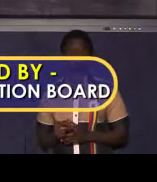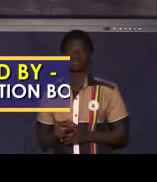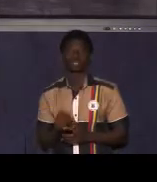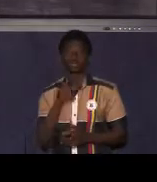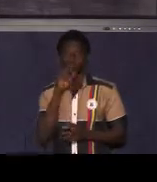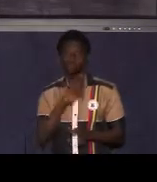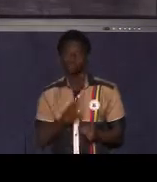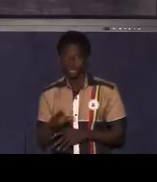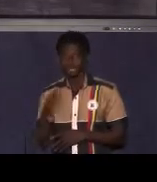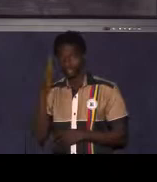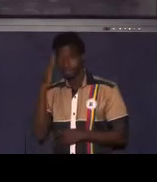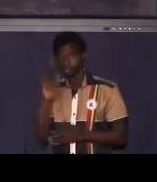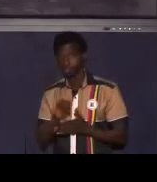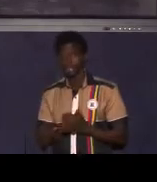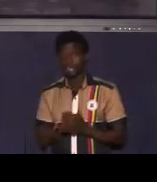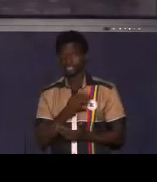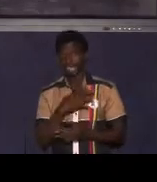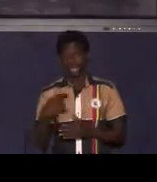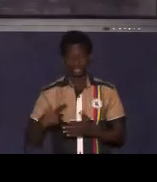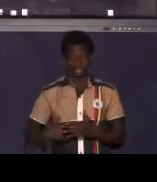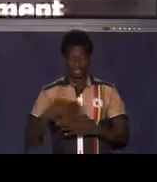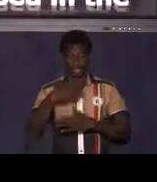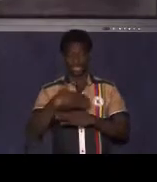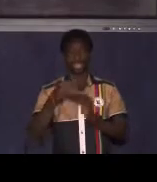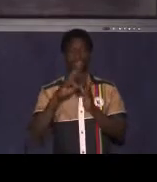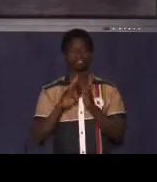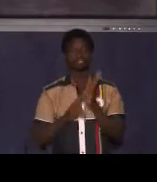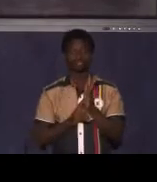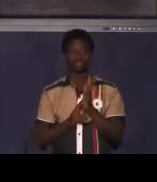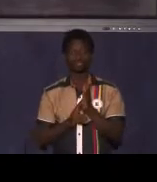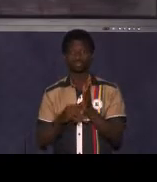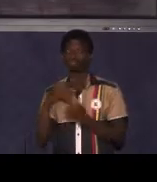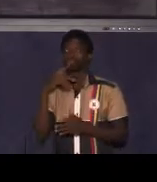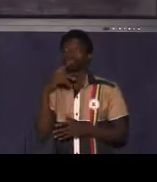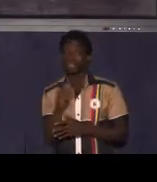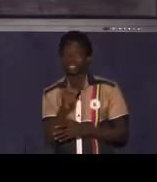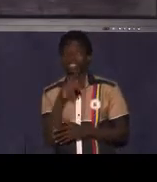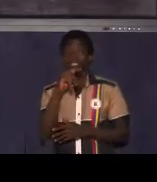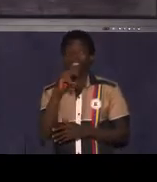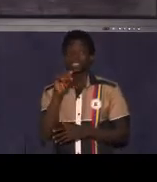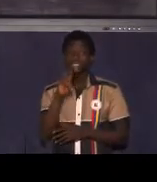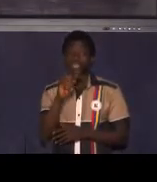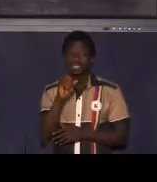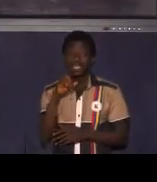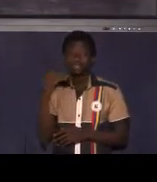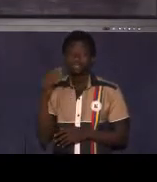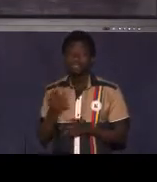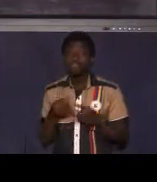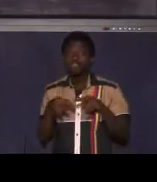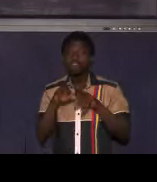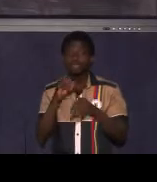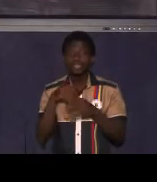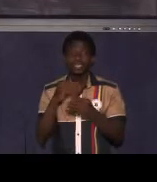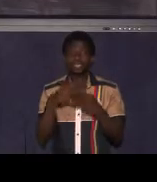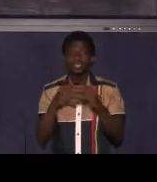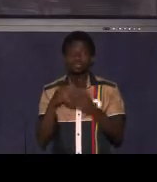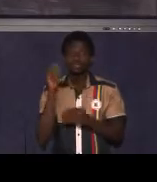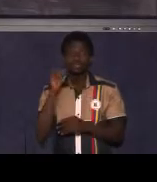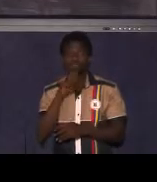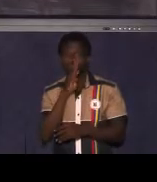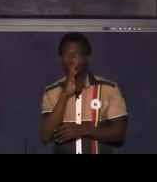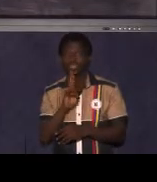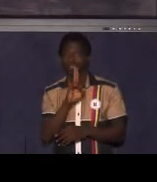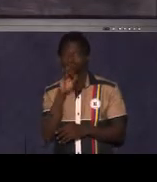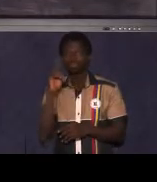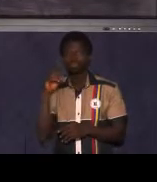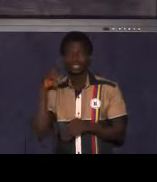or positive. You already have that. The next rule, the tense of the verb in the statement should